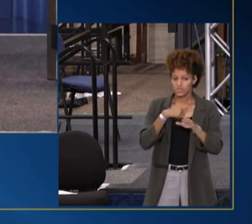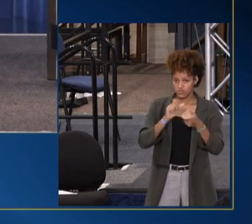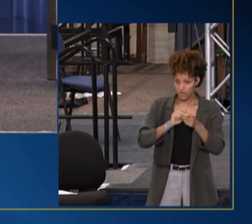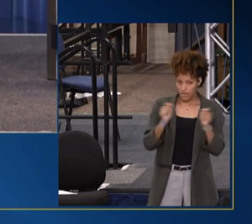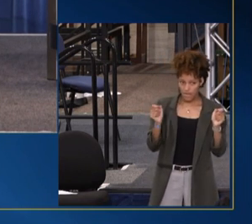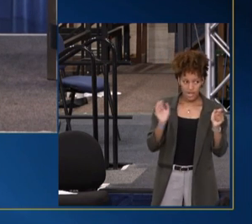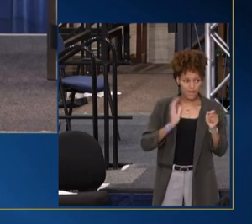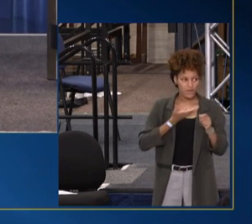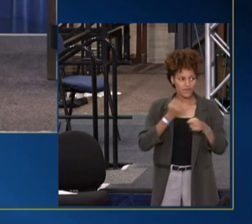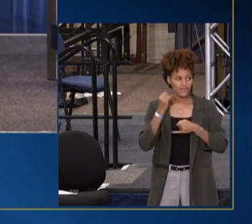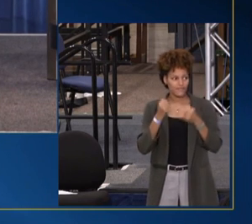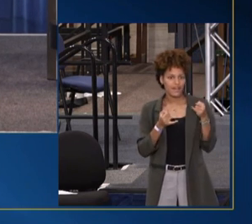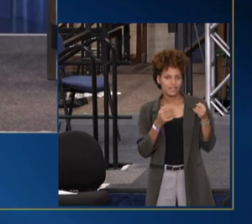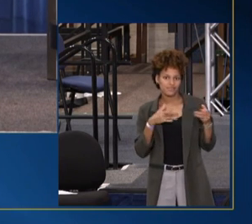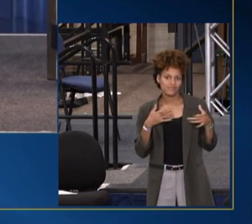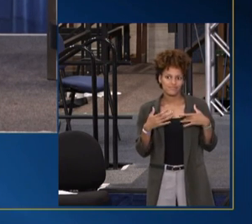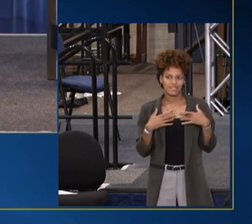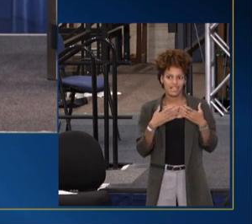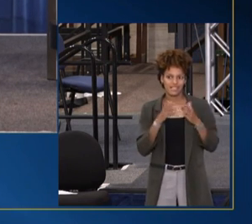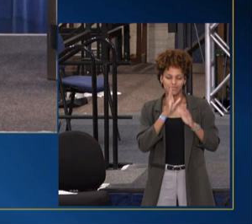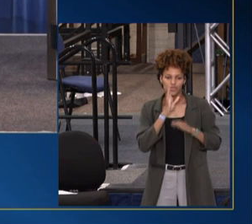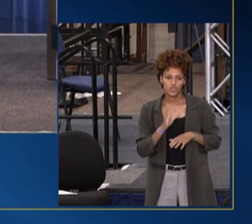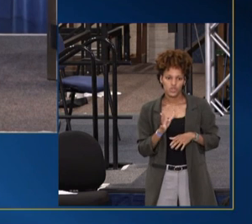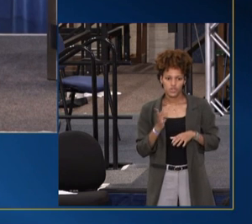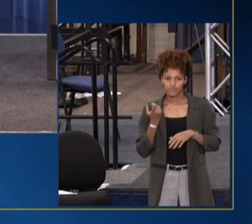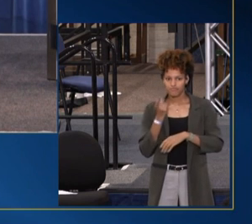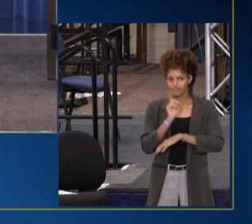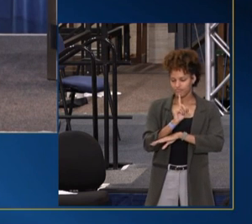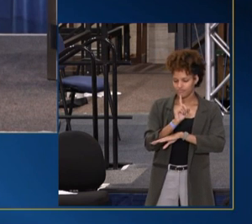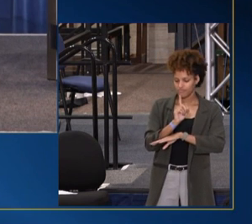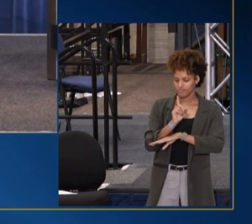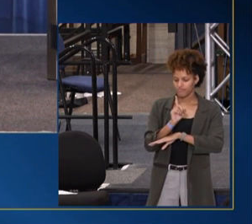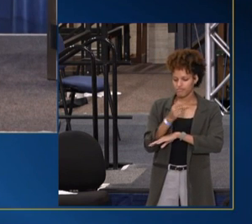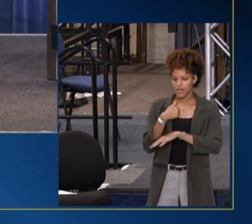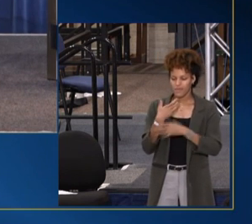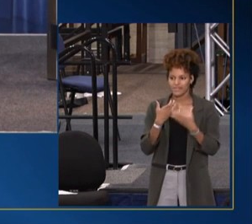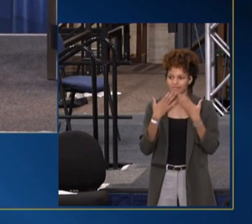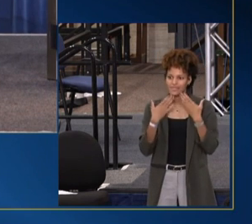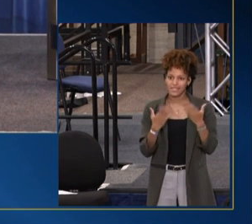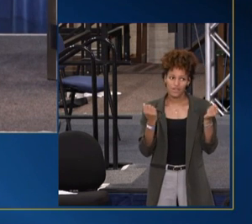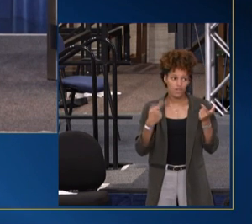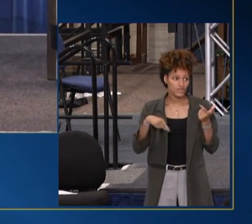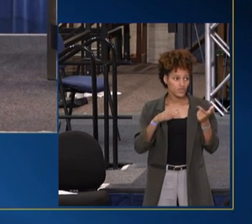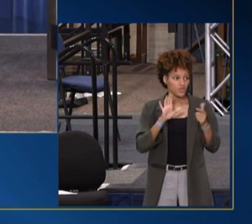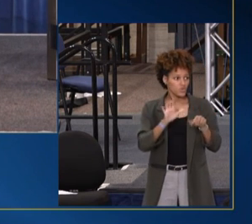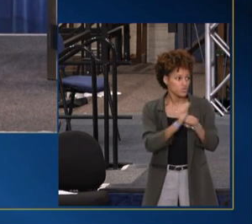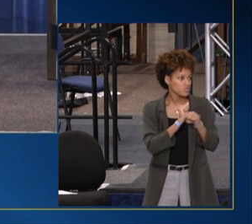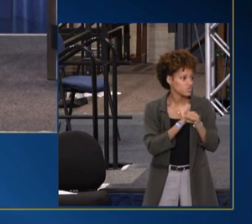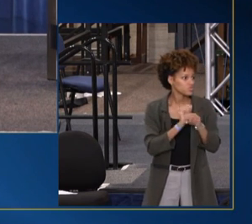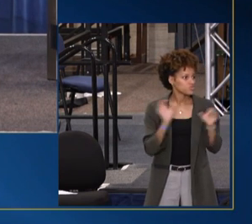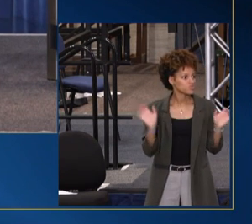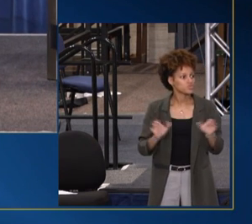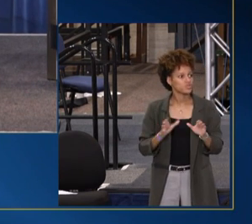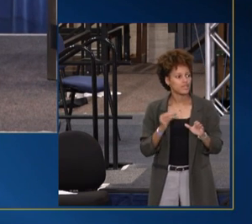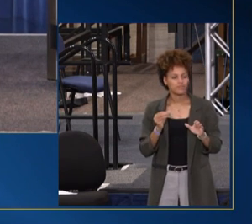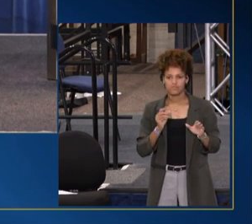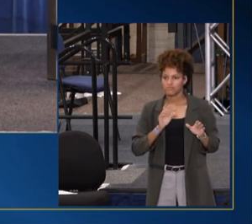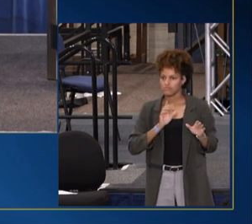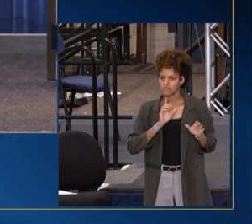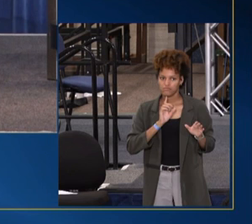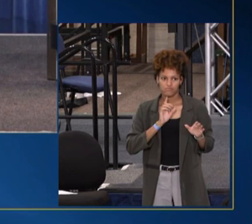our final, very exciting final speaker comes on, I want to thank all of you for the work that you're doing in really